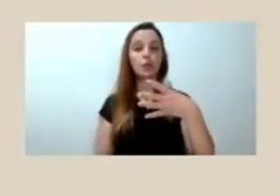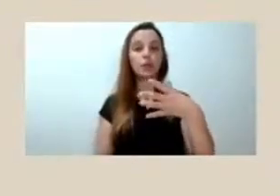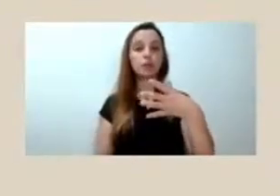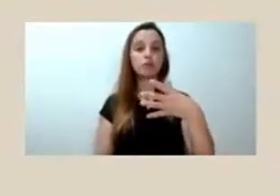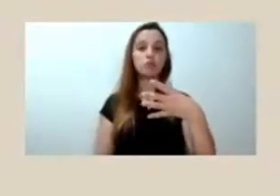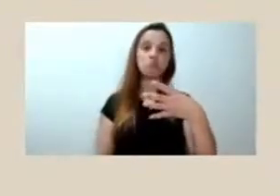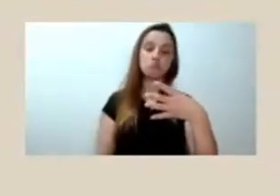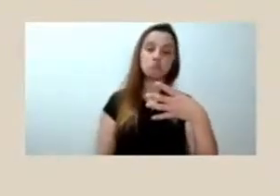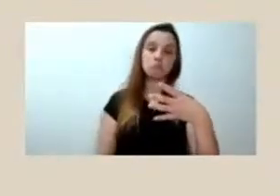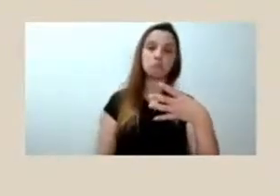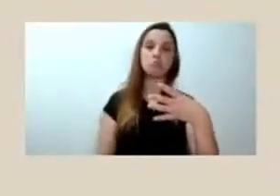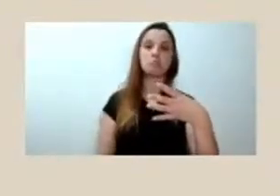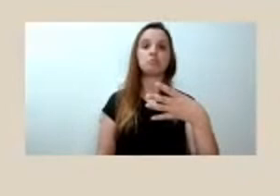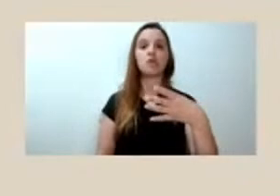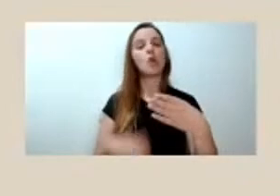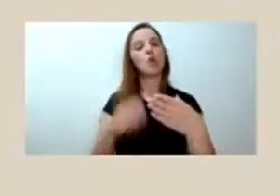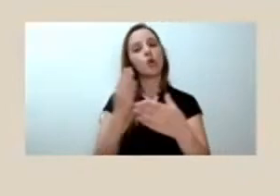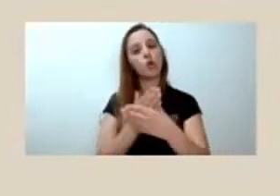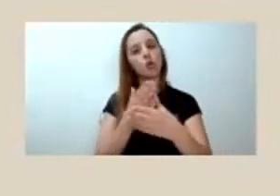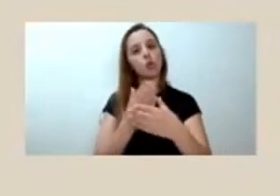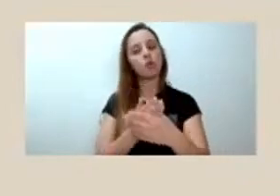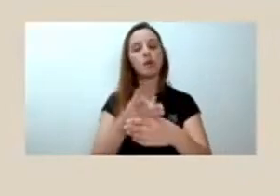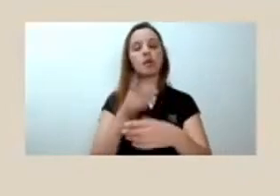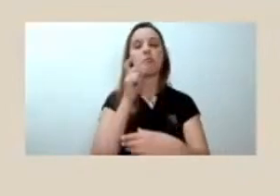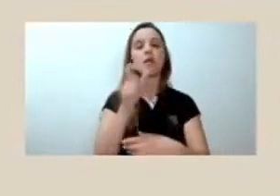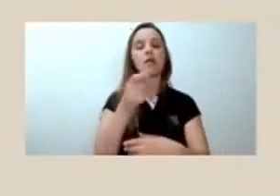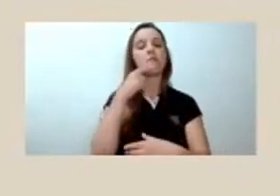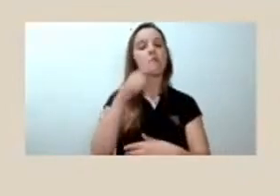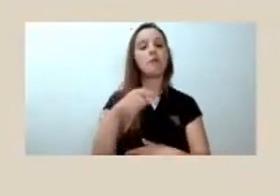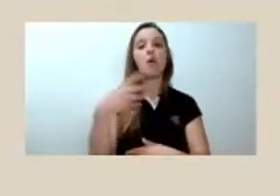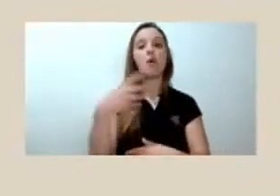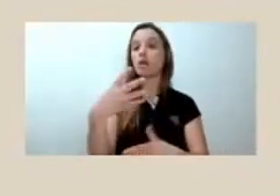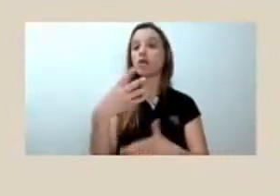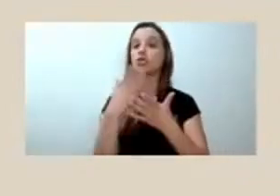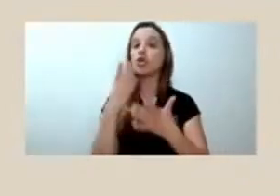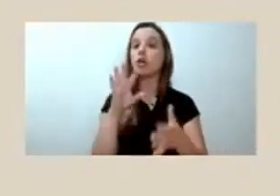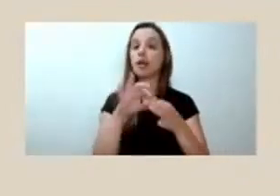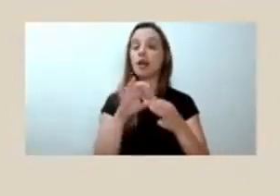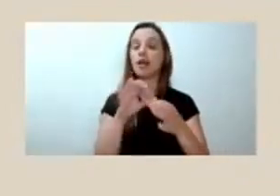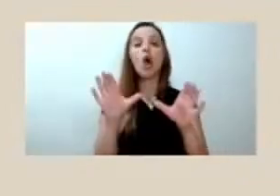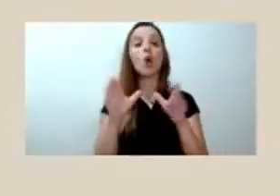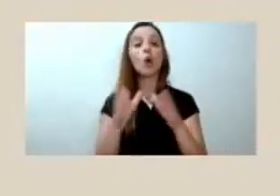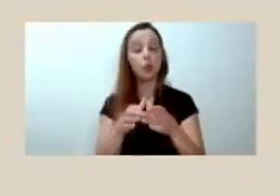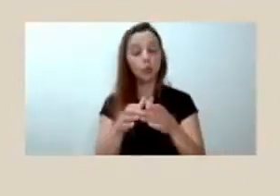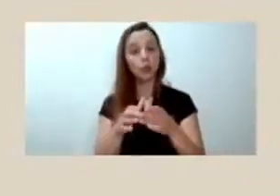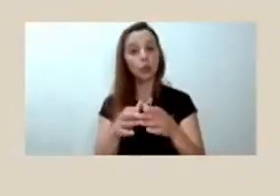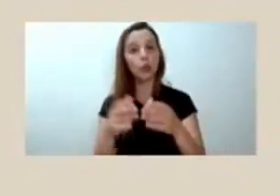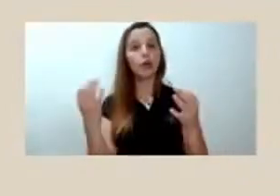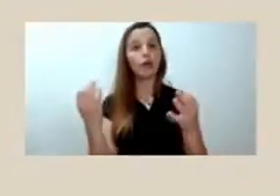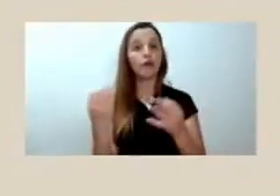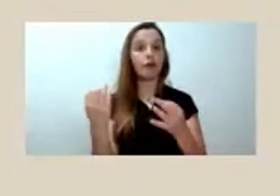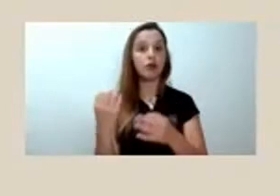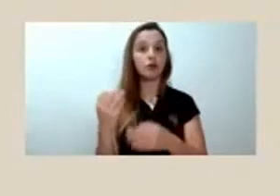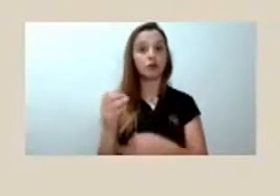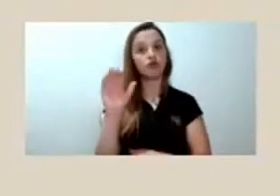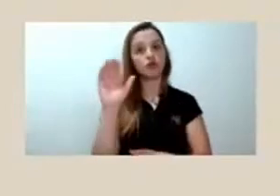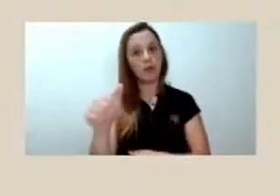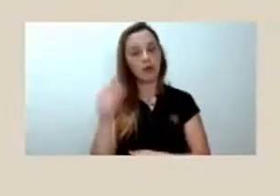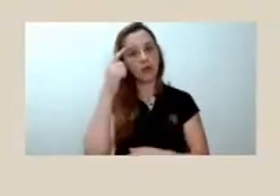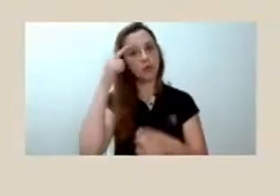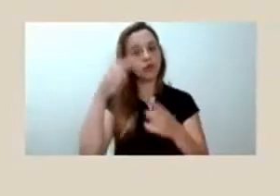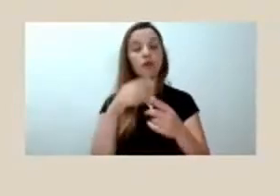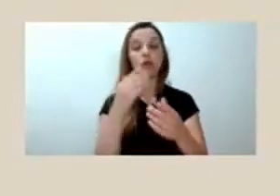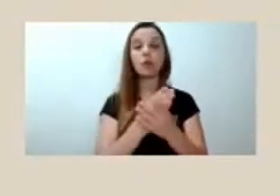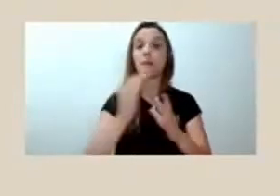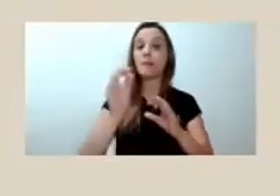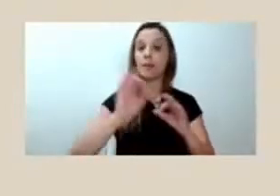used in that document. And it's only to refer to the groups that were consulted in preparing this document, right? So they talk